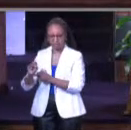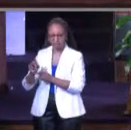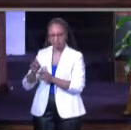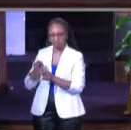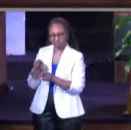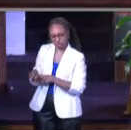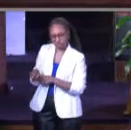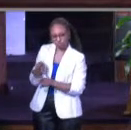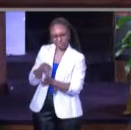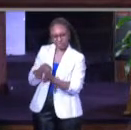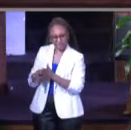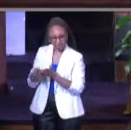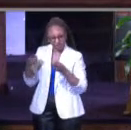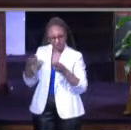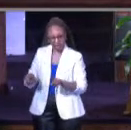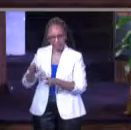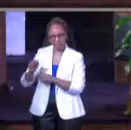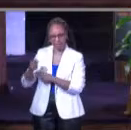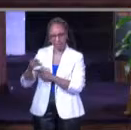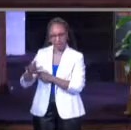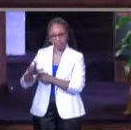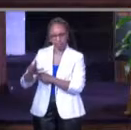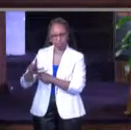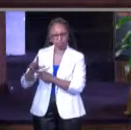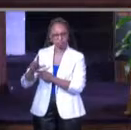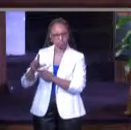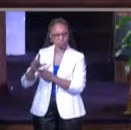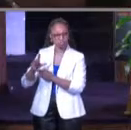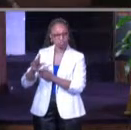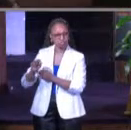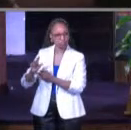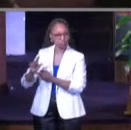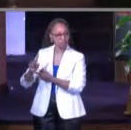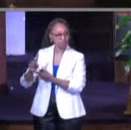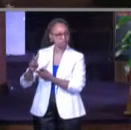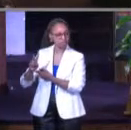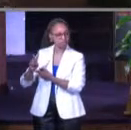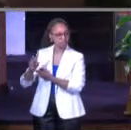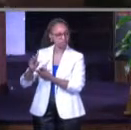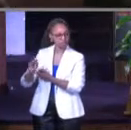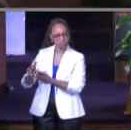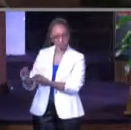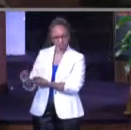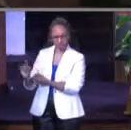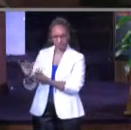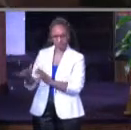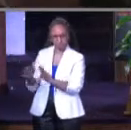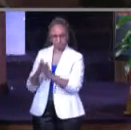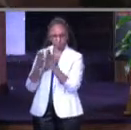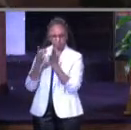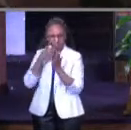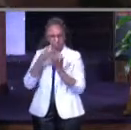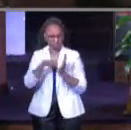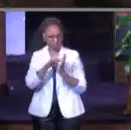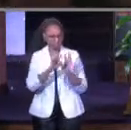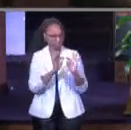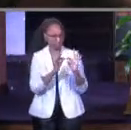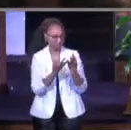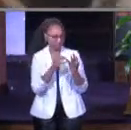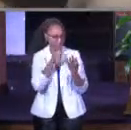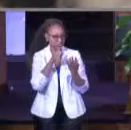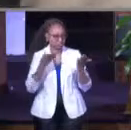in April of 2020. That family, you're here? Wait, come on, we give God praise for your presence and honoring her memory. God bless